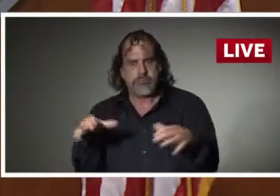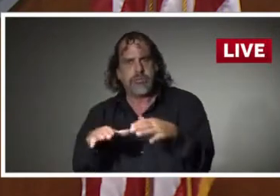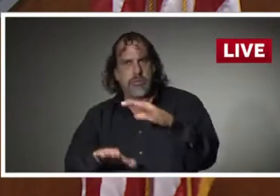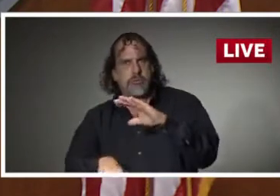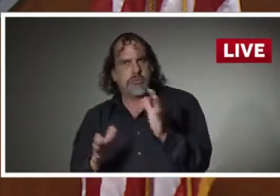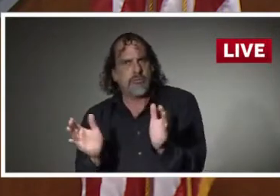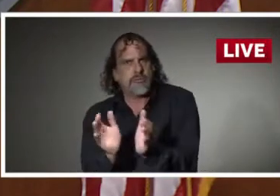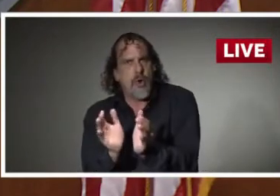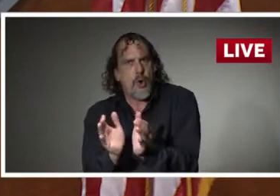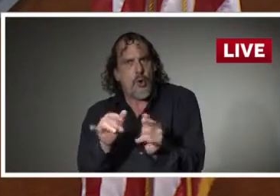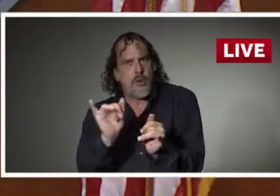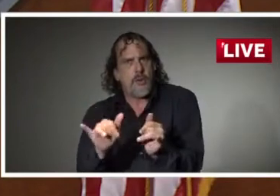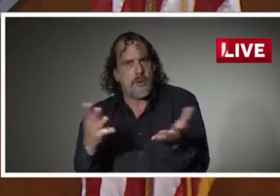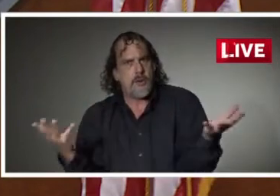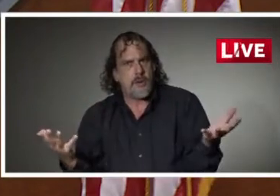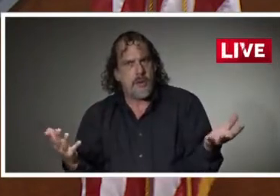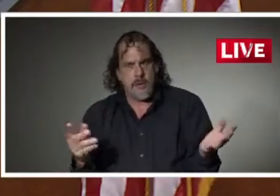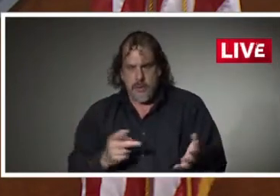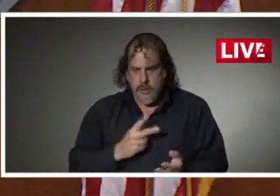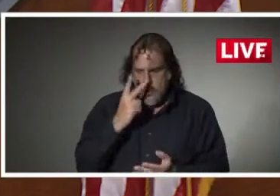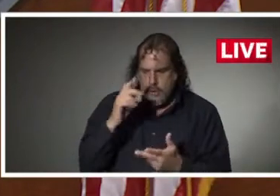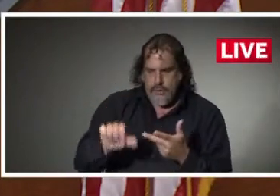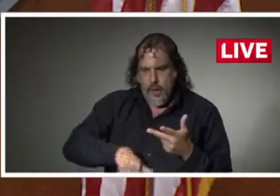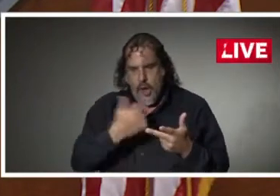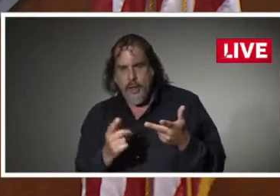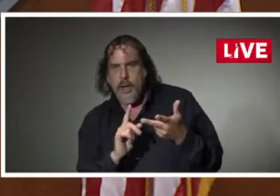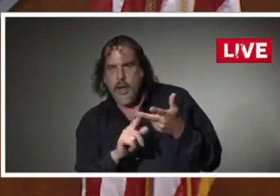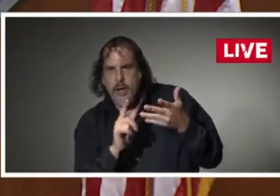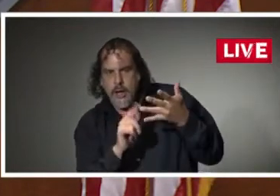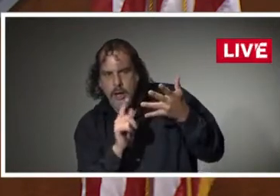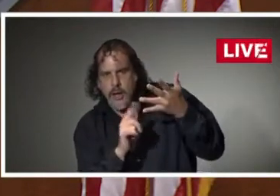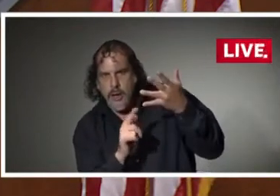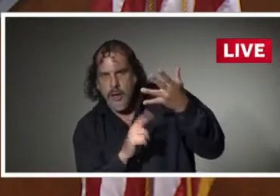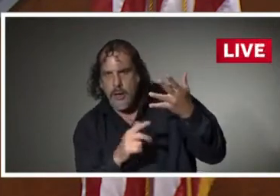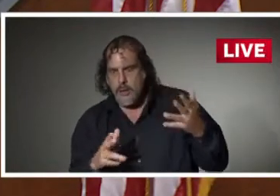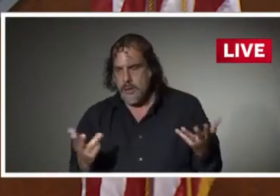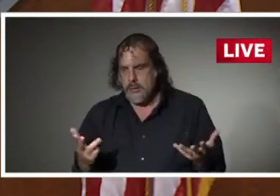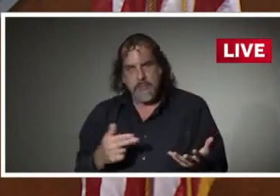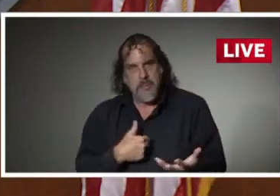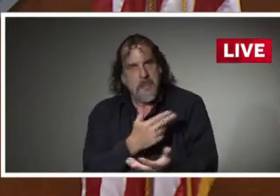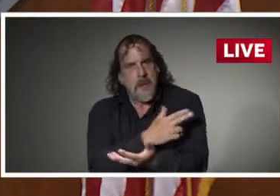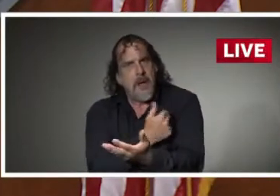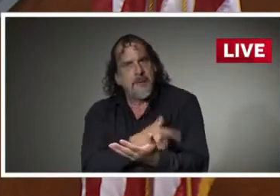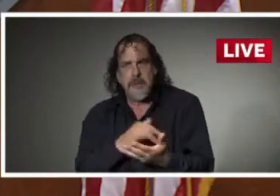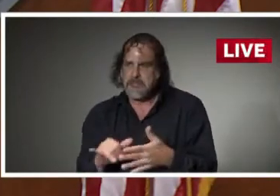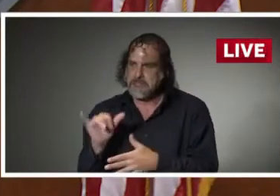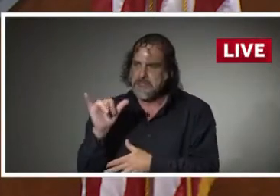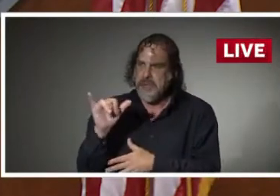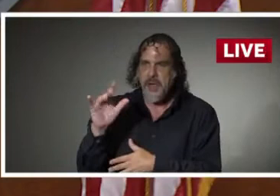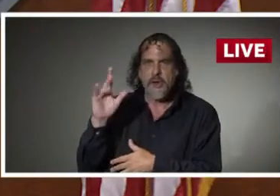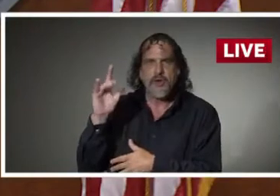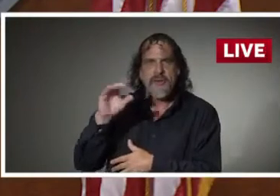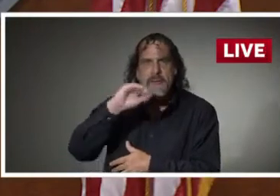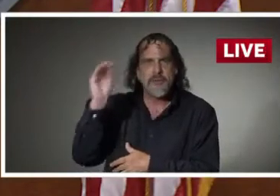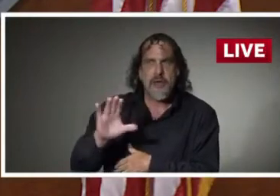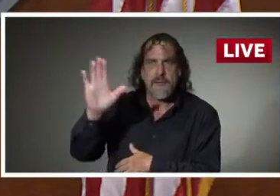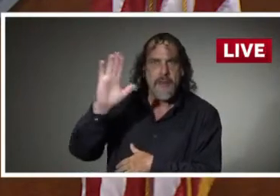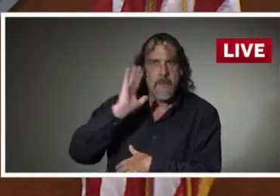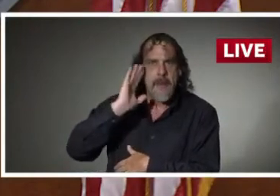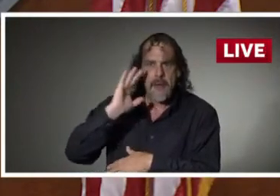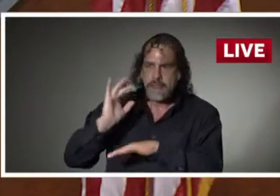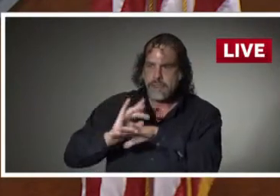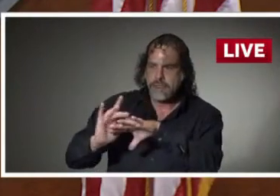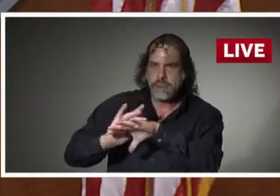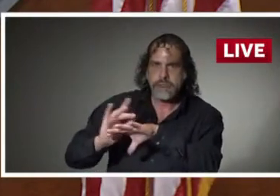number, when you look at the other things that we have in place, if the hospitals had maintained 25% of their bed capacity